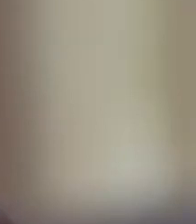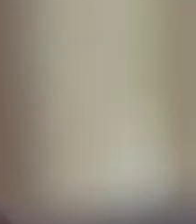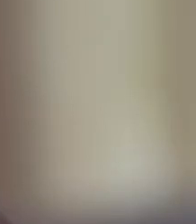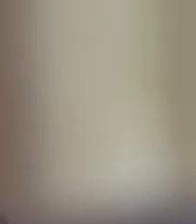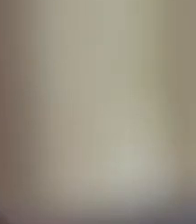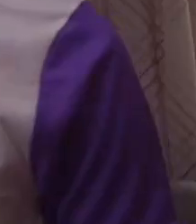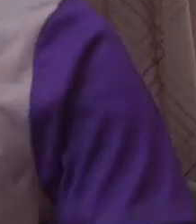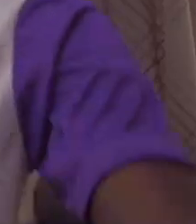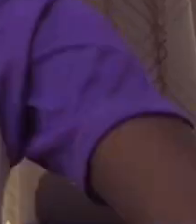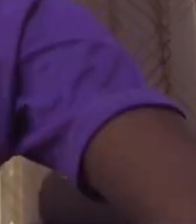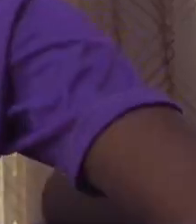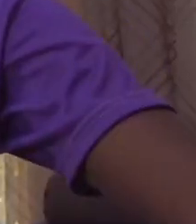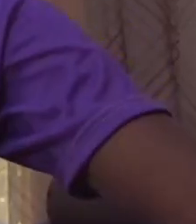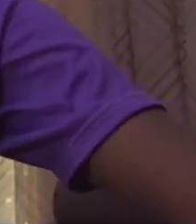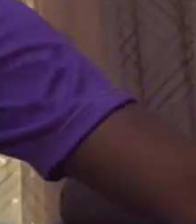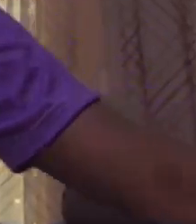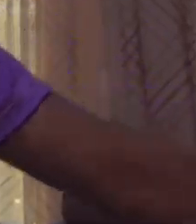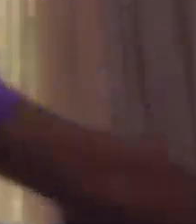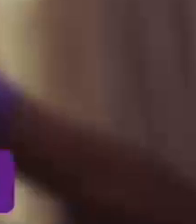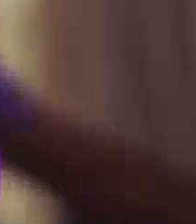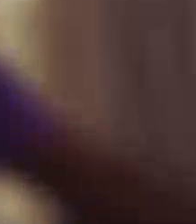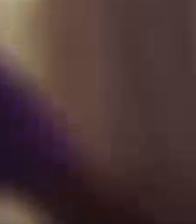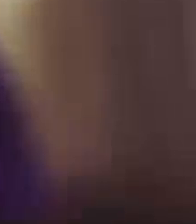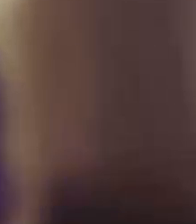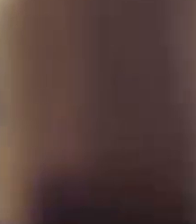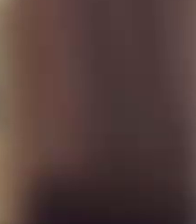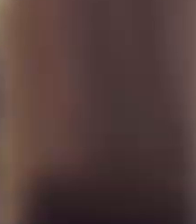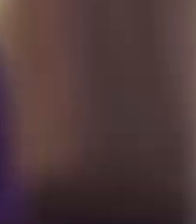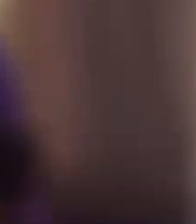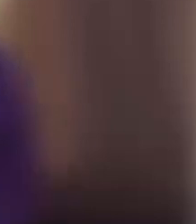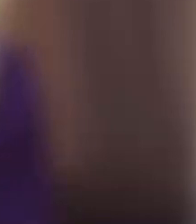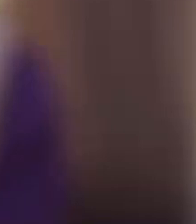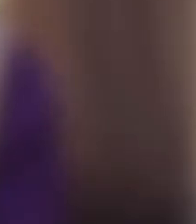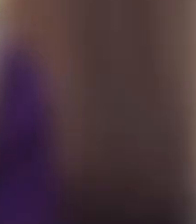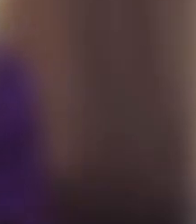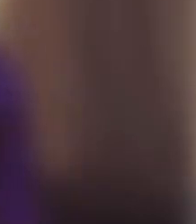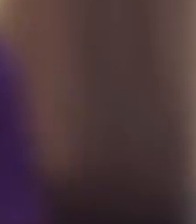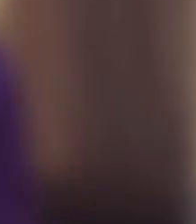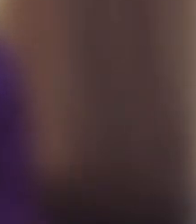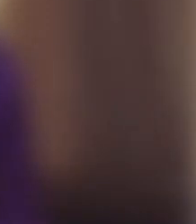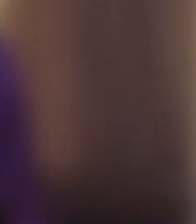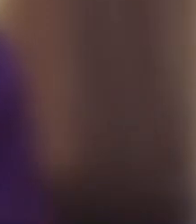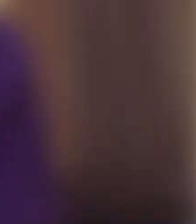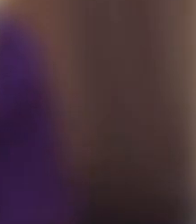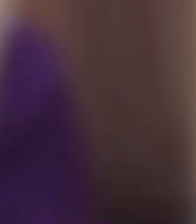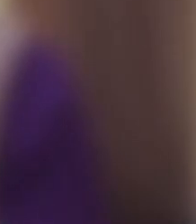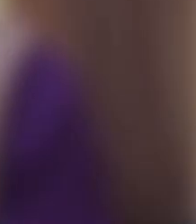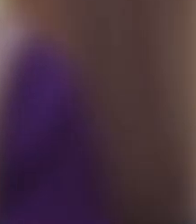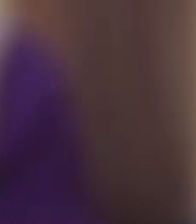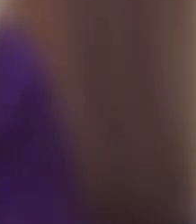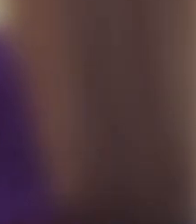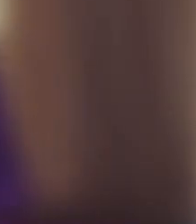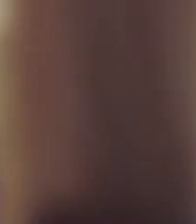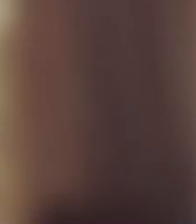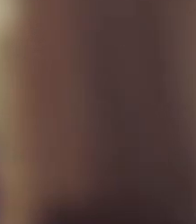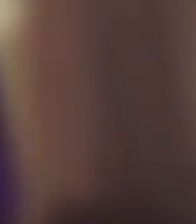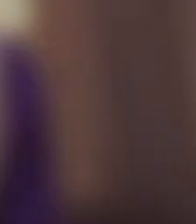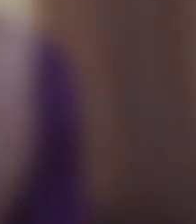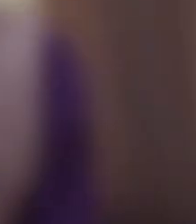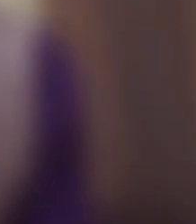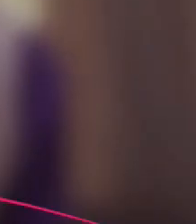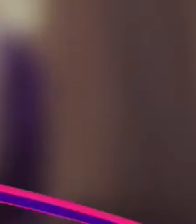Nawe niba wifuza gutsinda nyarukira ku rubuga rwacu y'eshatu akadomo play gorilla games akadomo com downloading